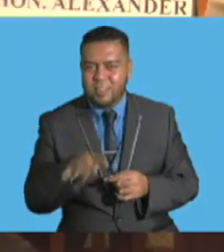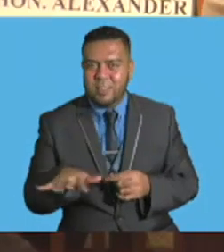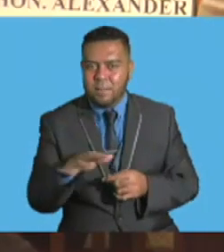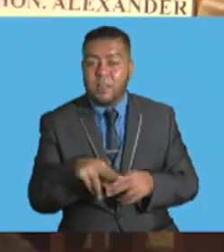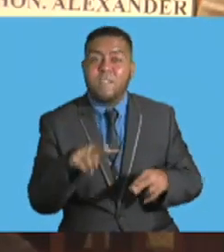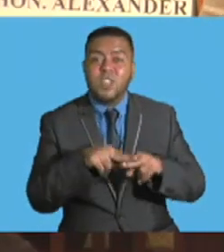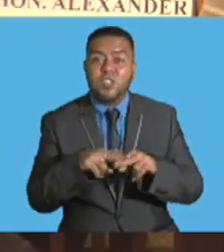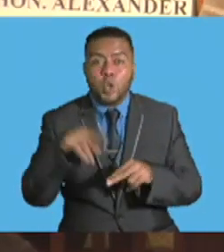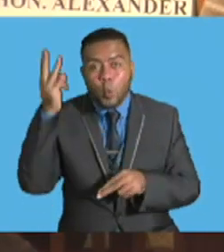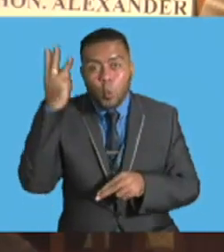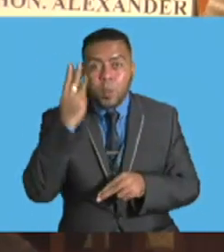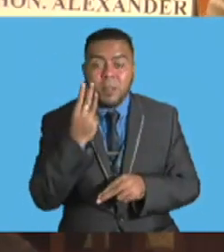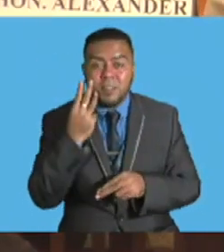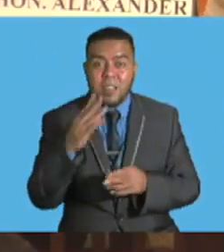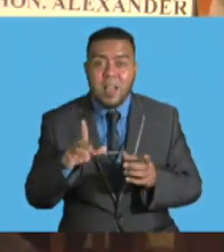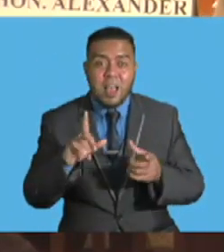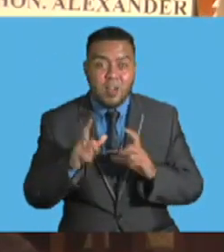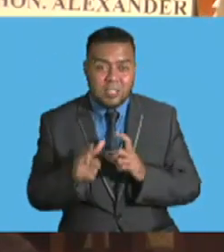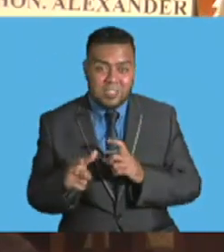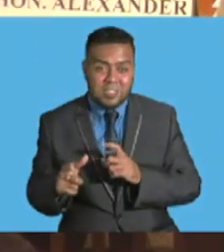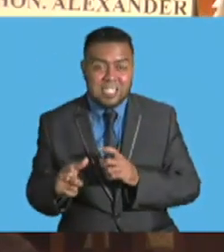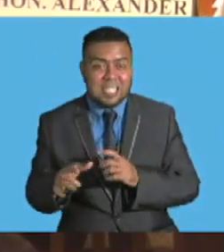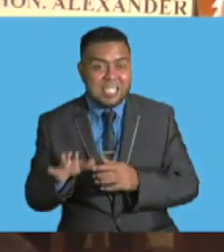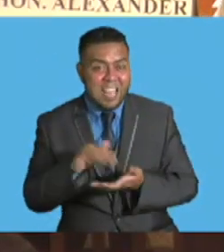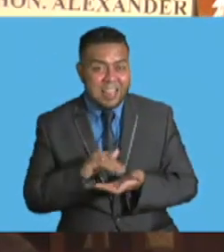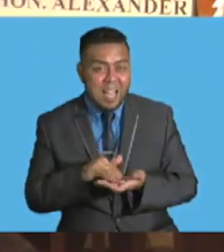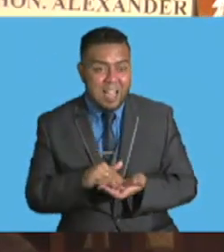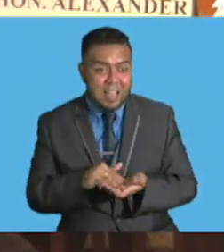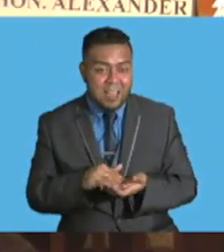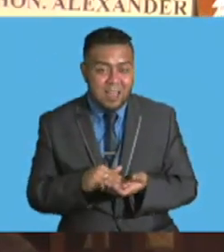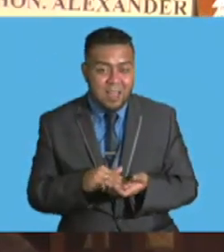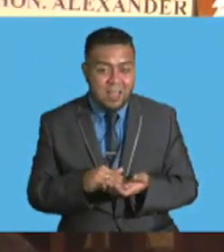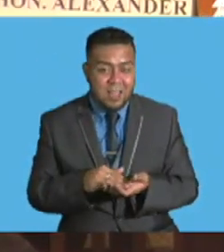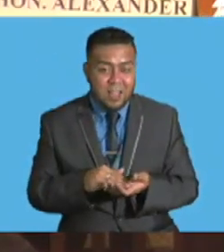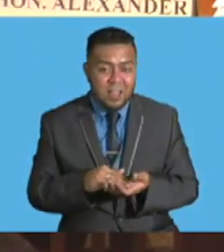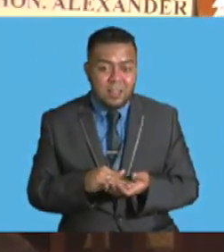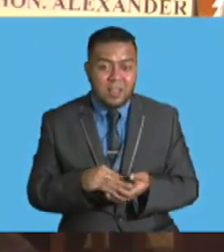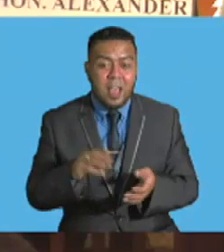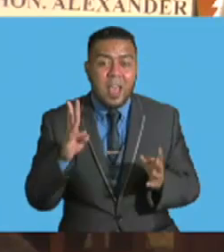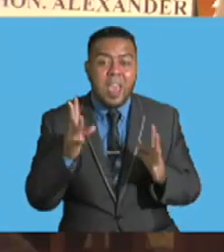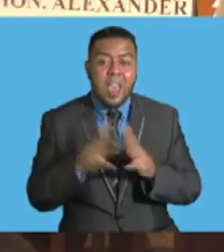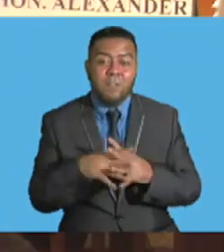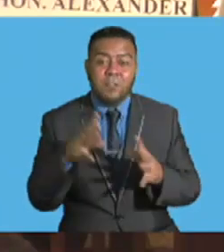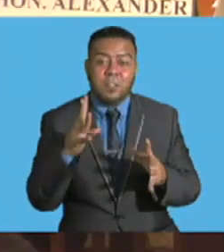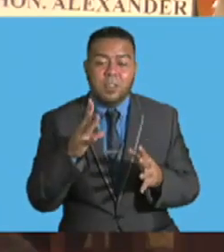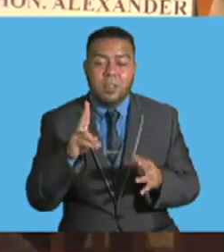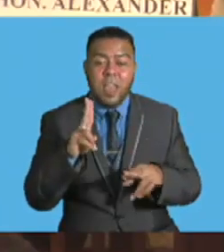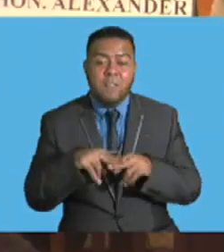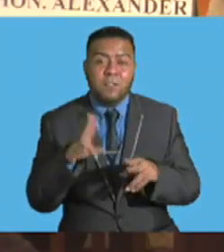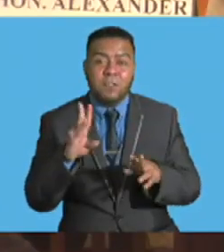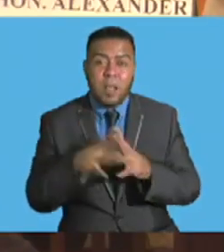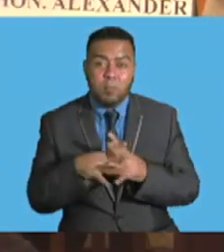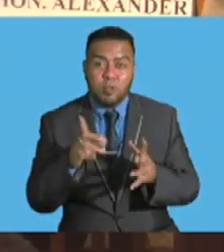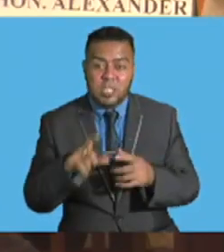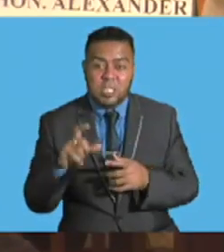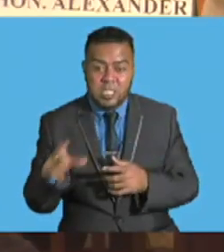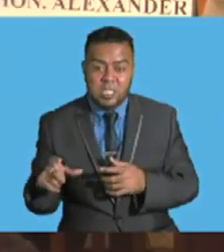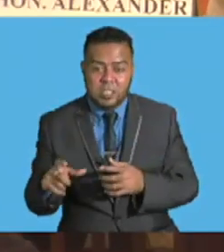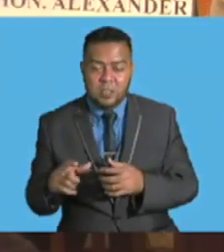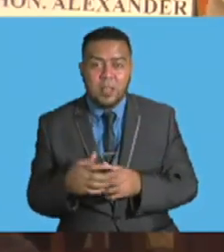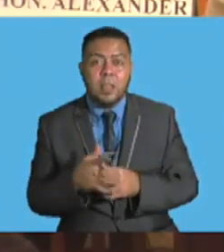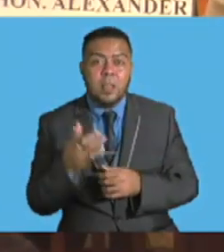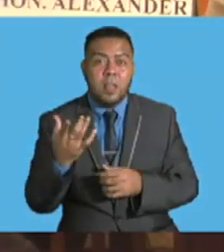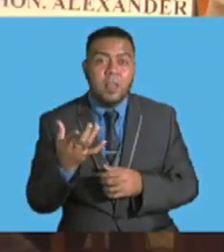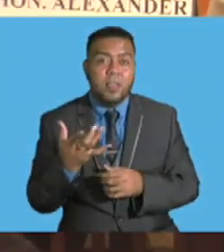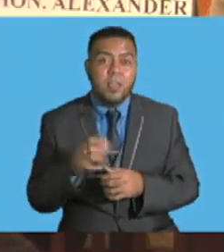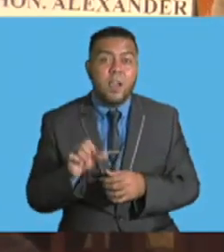Fiji Women's Crisis Center, we know the great work they do. They run the domestic violence helpline for government. And there's the